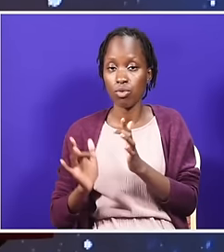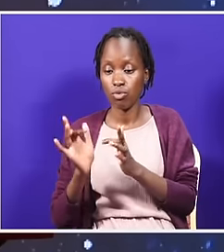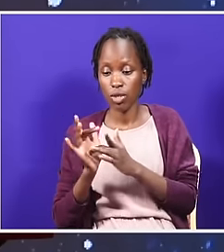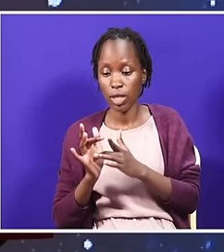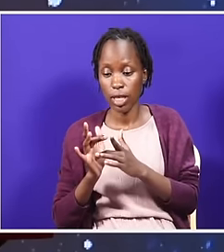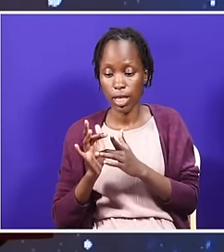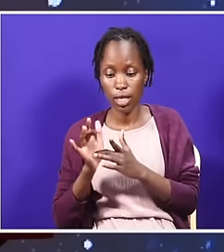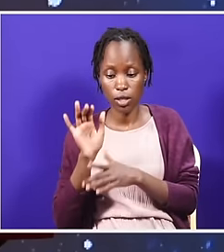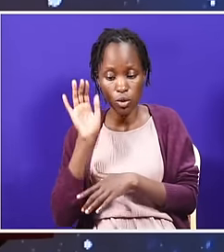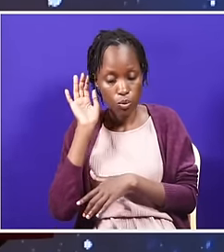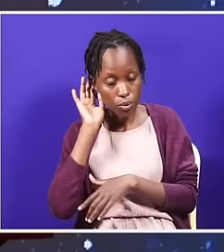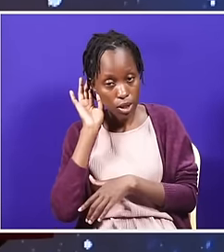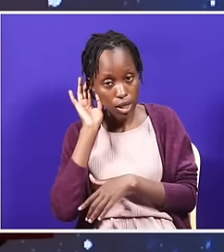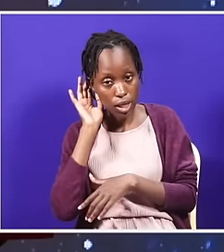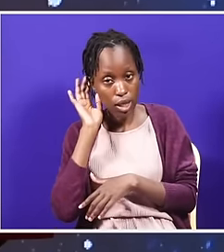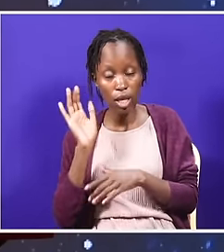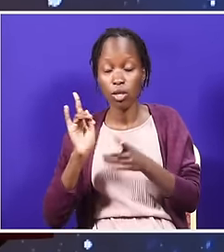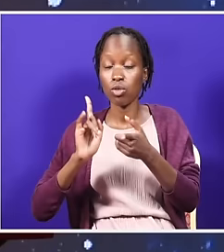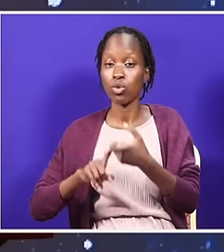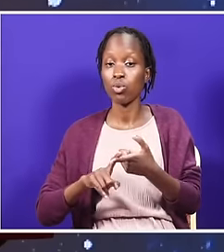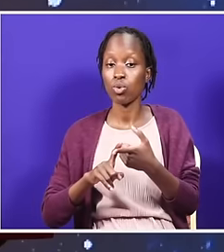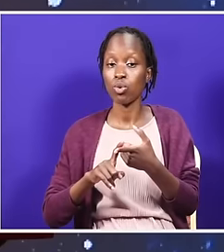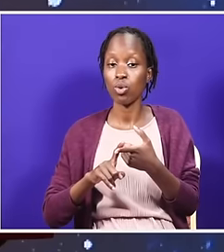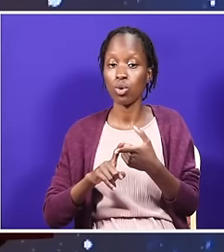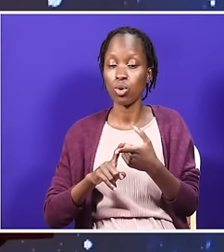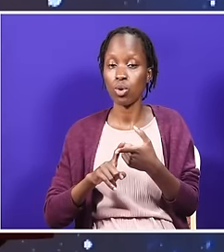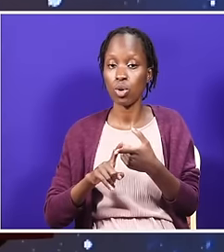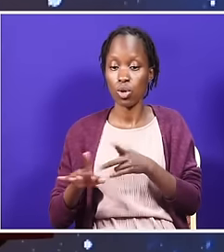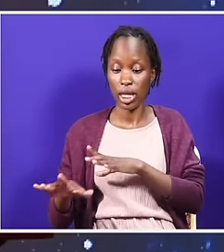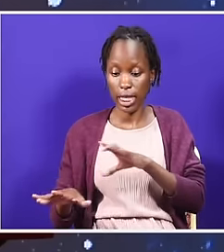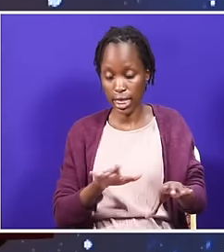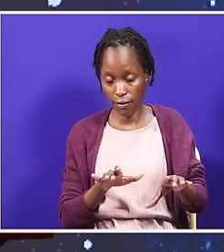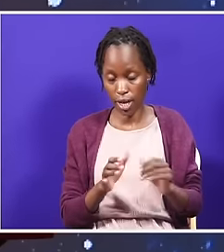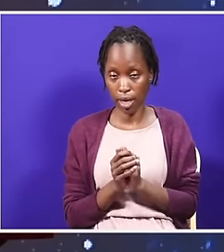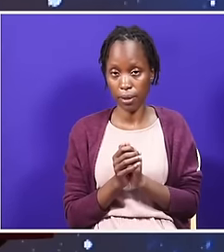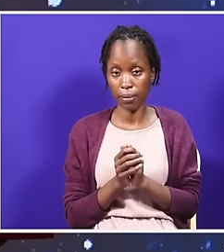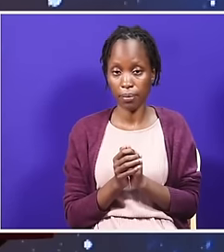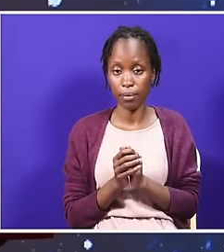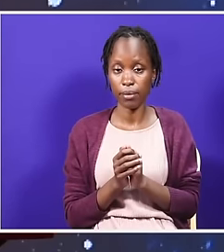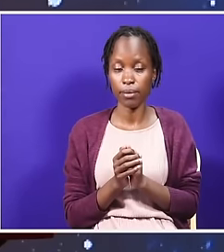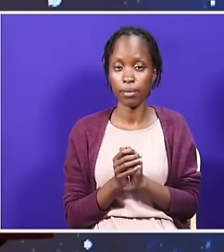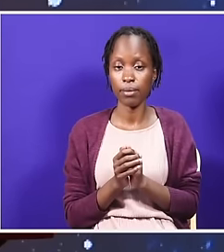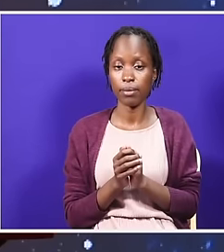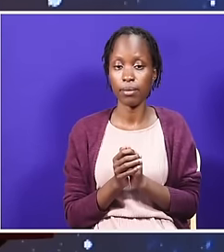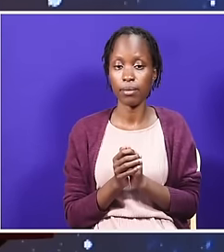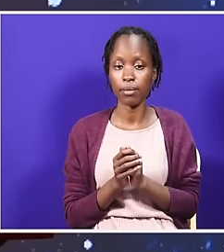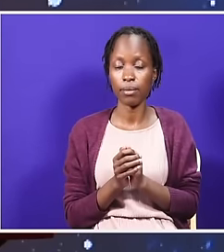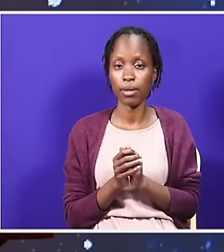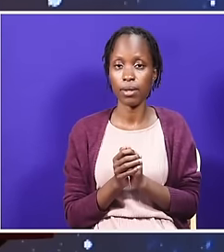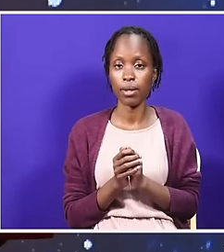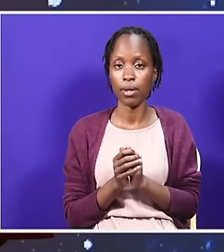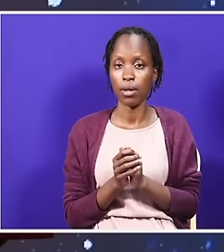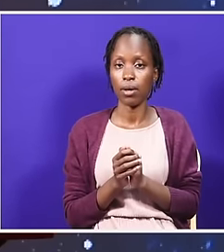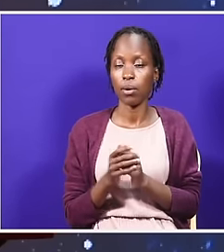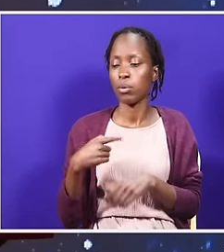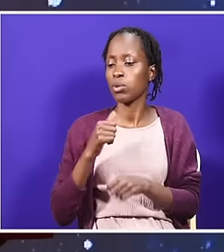he suffered. So submitting and suffering. Now, we don't have a good theology of suffering